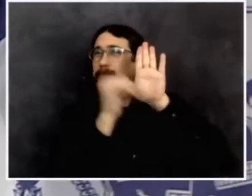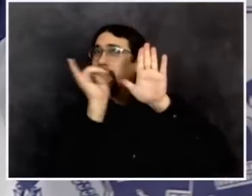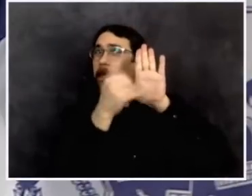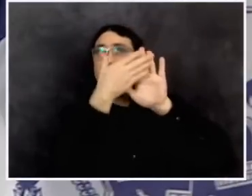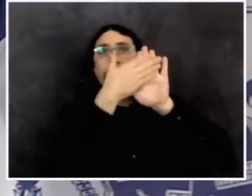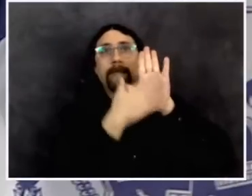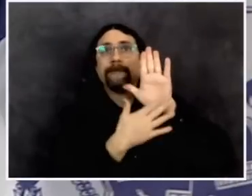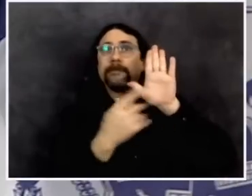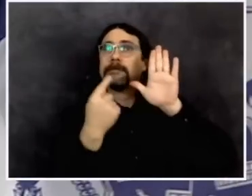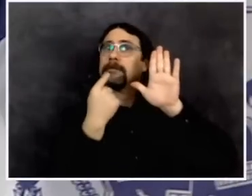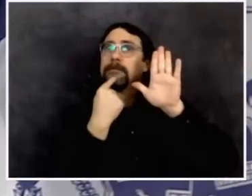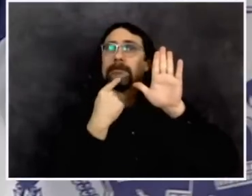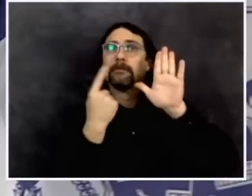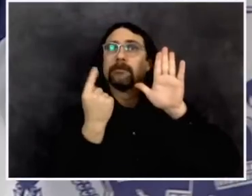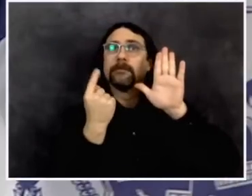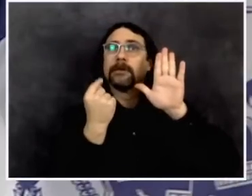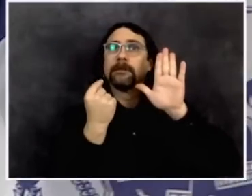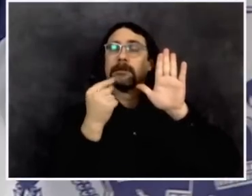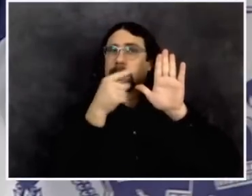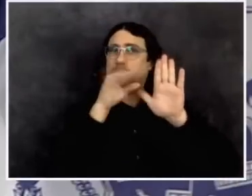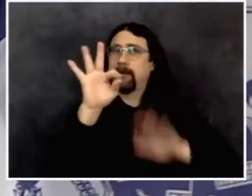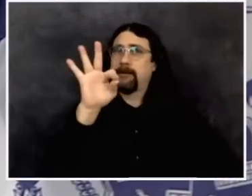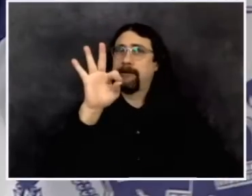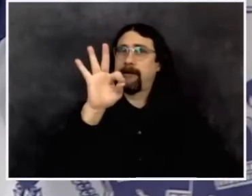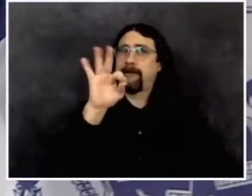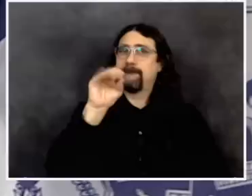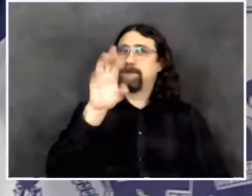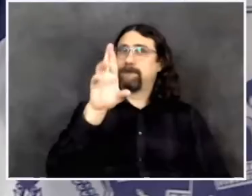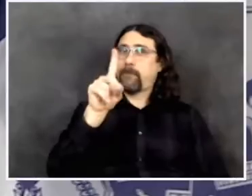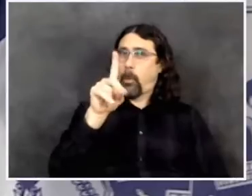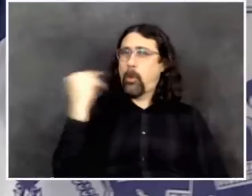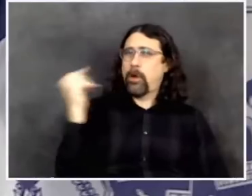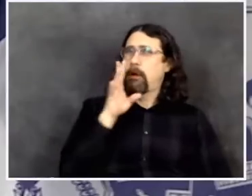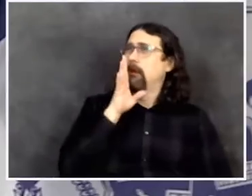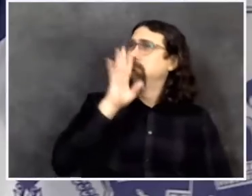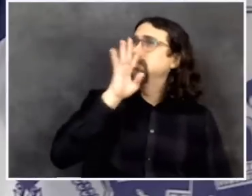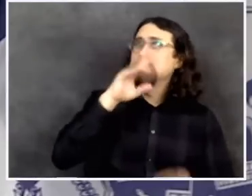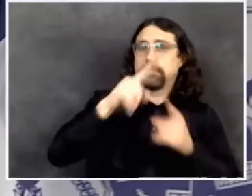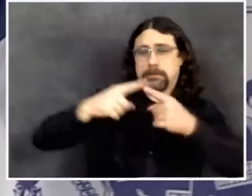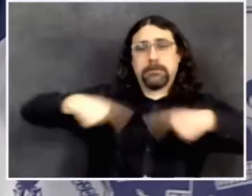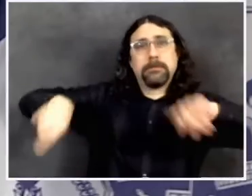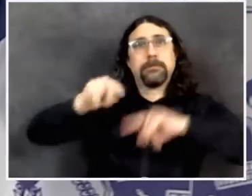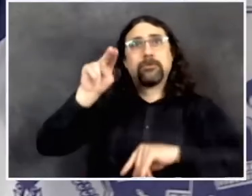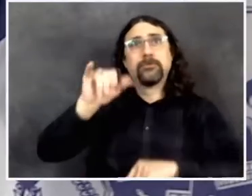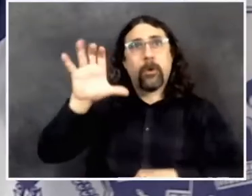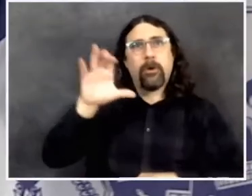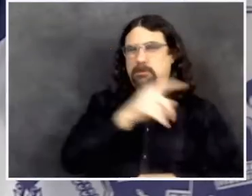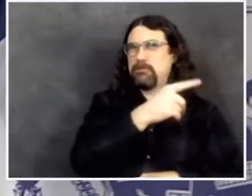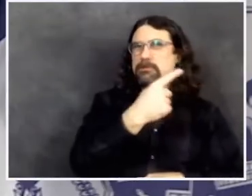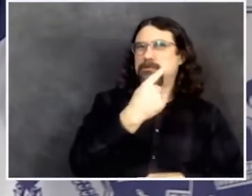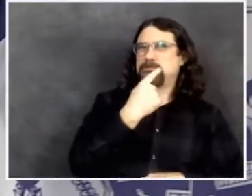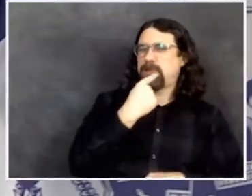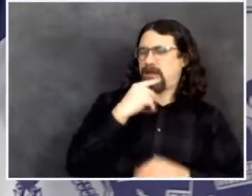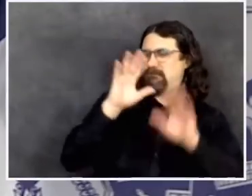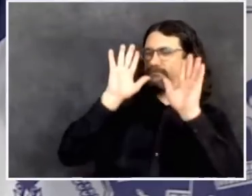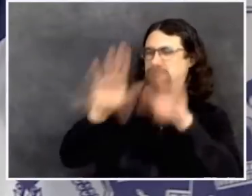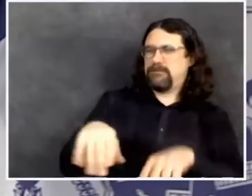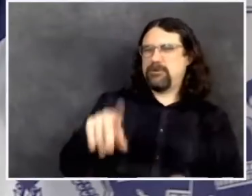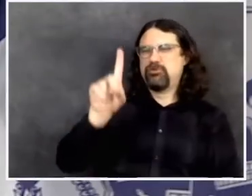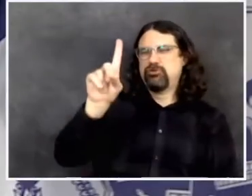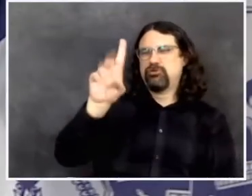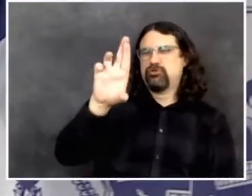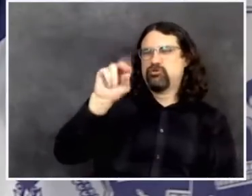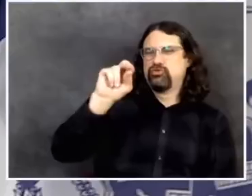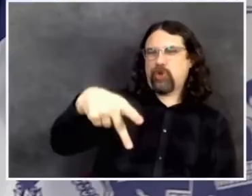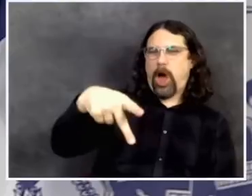York City, or are you telling New York City to drop dead? Which one is it? But you have to speak up now, or the Senate will not act, and we will not get the